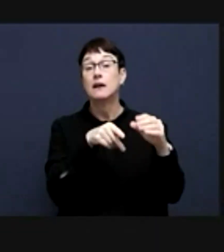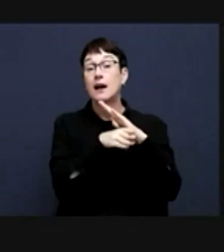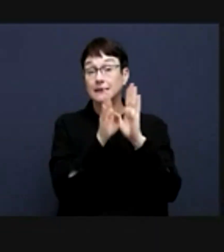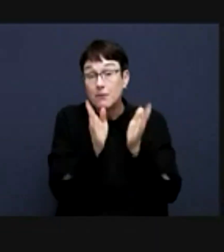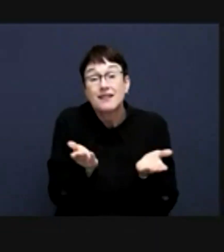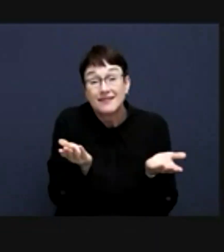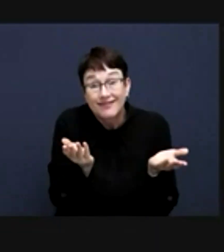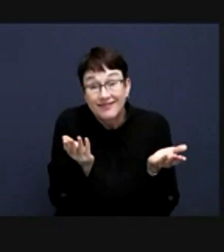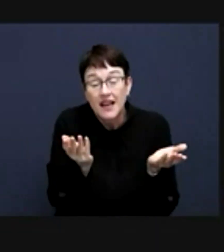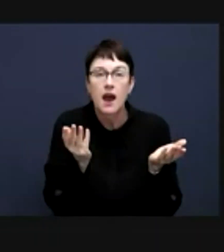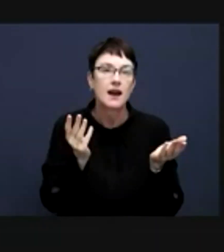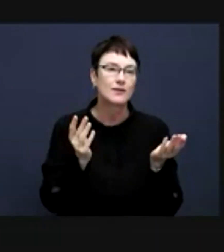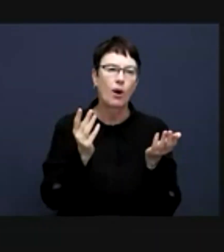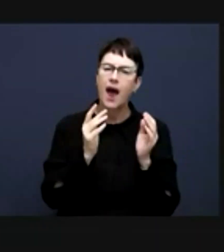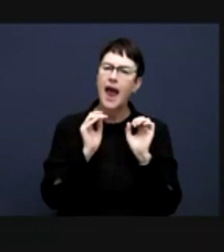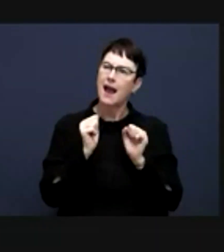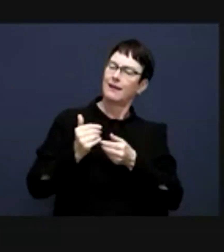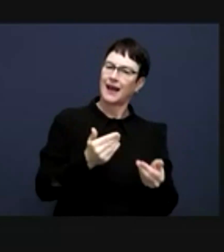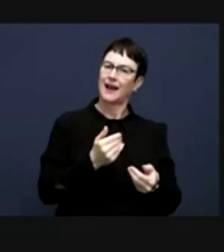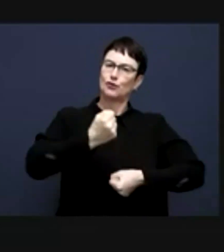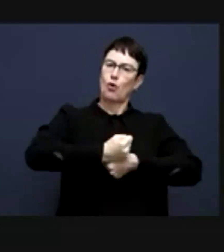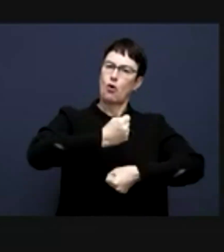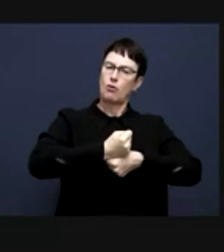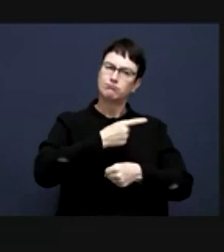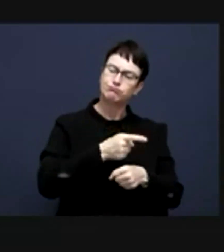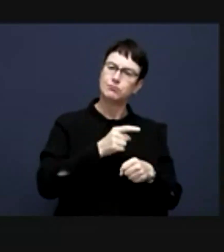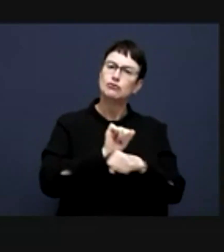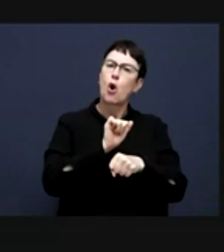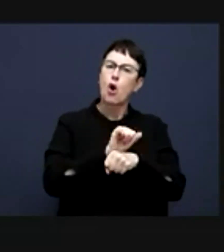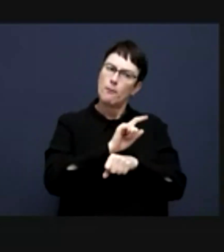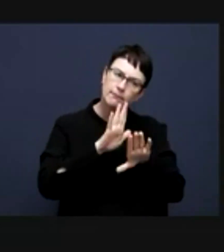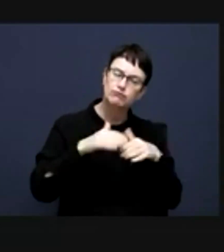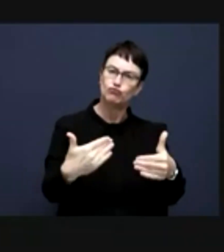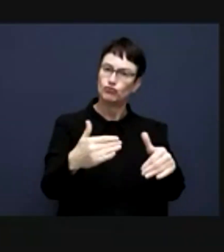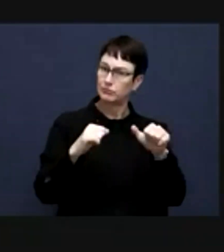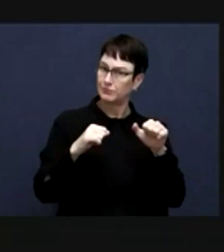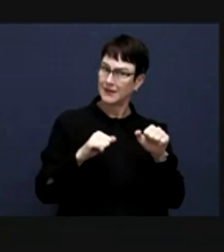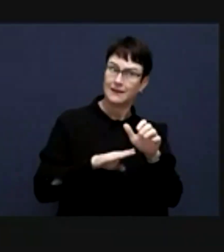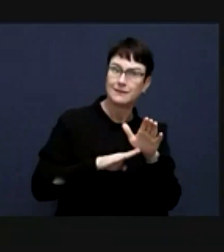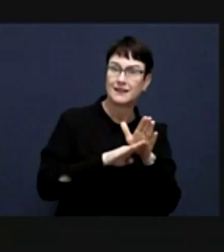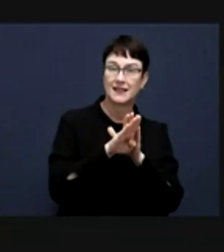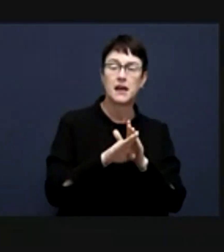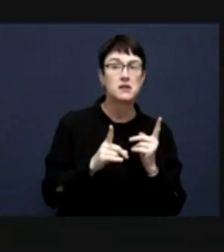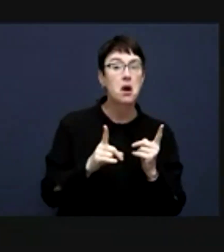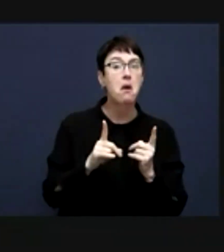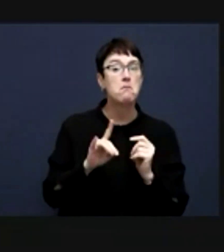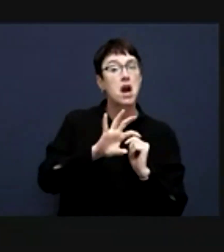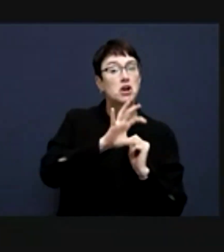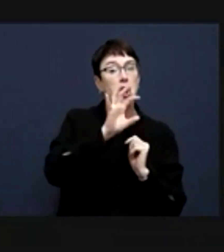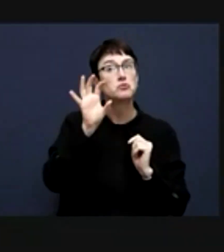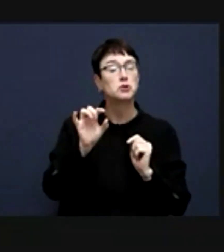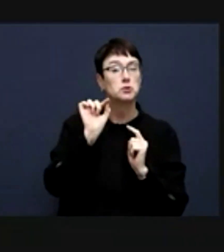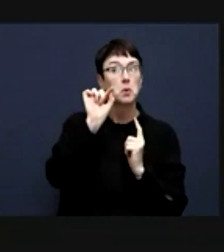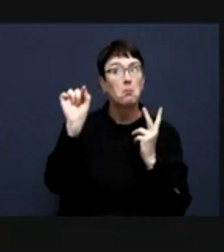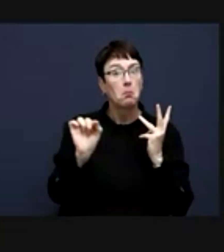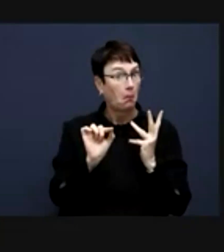with disabilities, as is happening, but not as much as we would like to see in some countries. And I would like